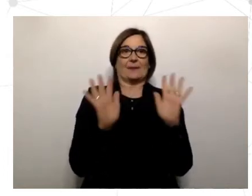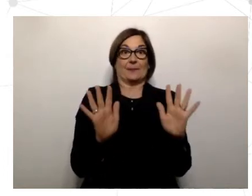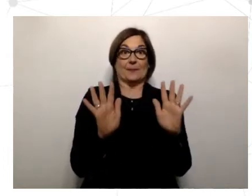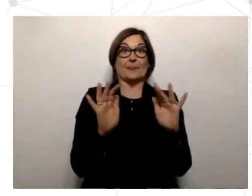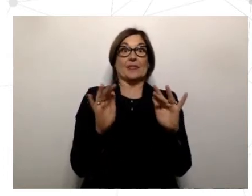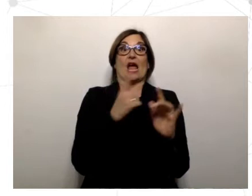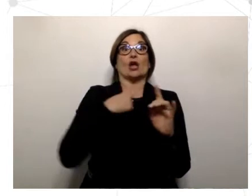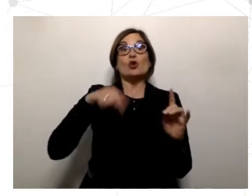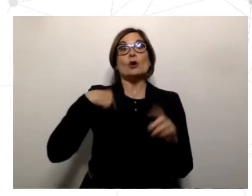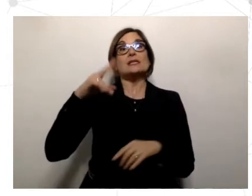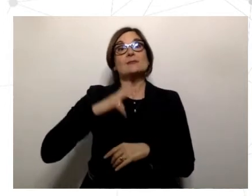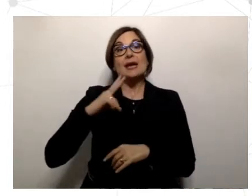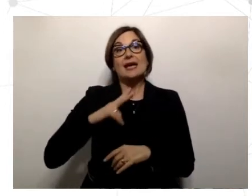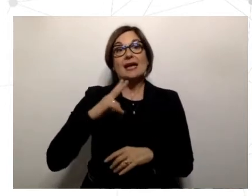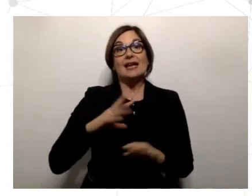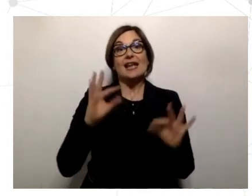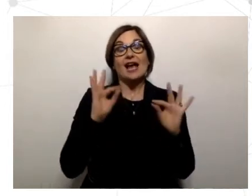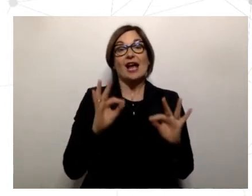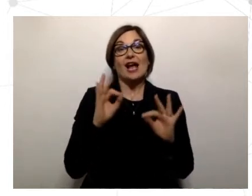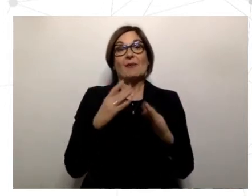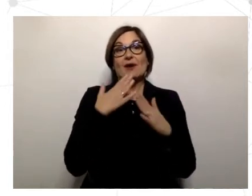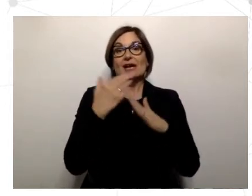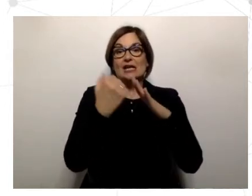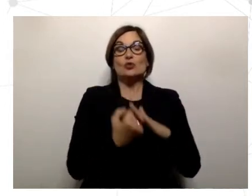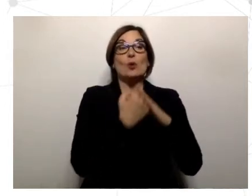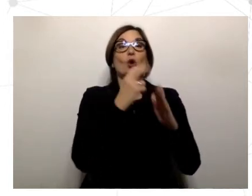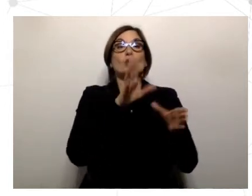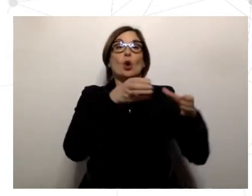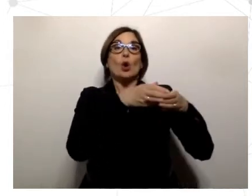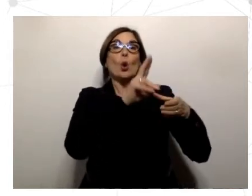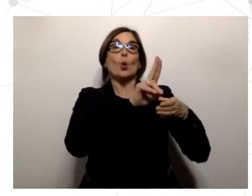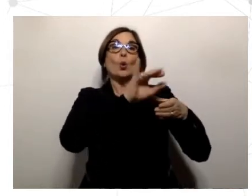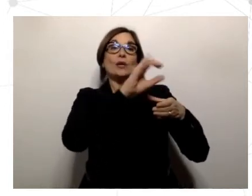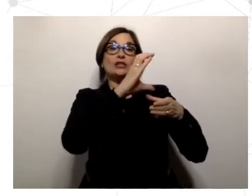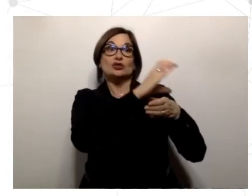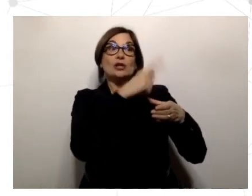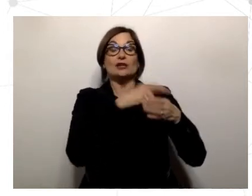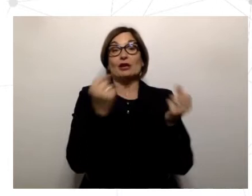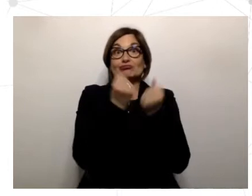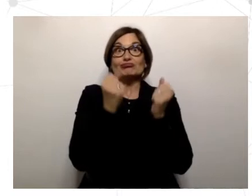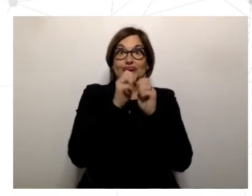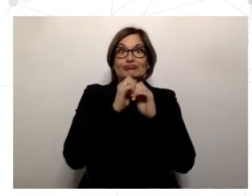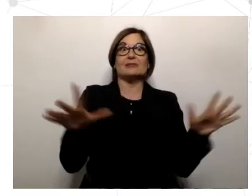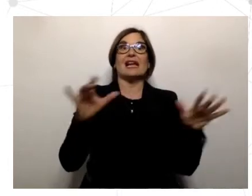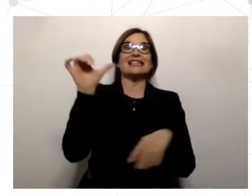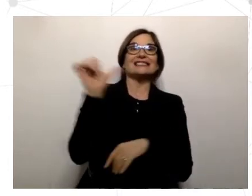E noi speriamo proprio col supporto dell'UIC di promuovere Soundscape. Vi chiediamo di parlarne con i